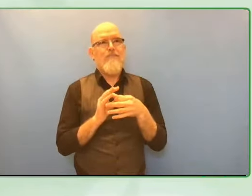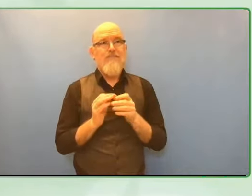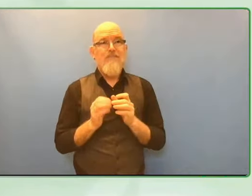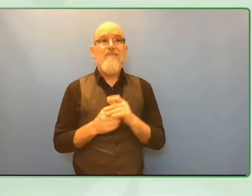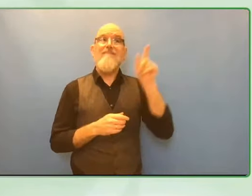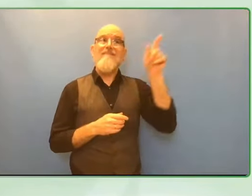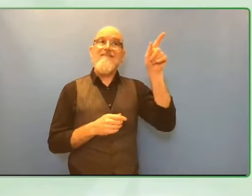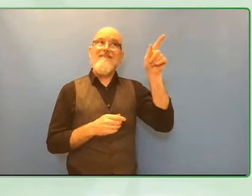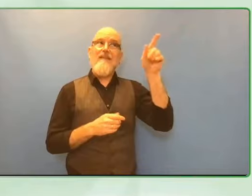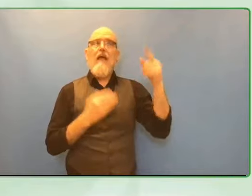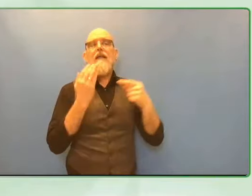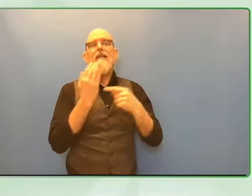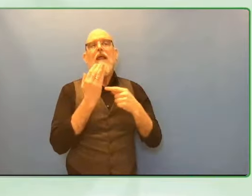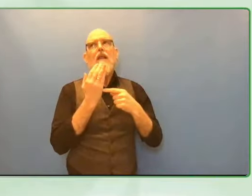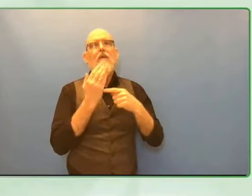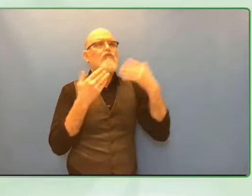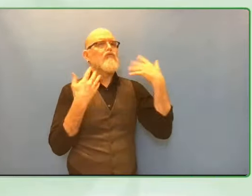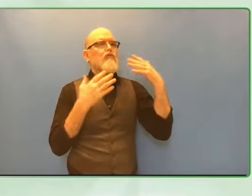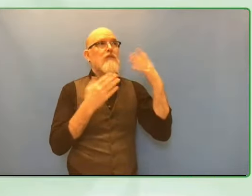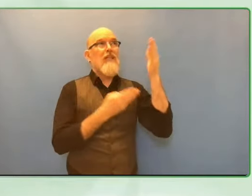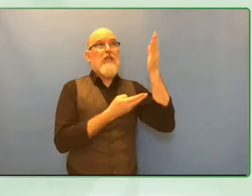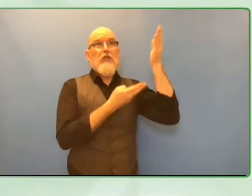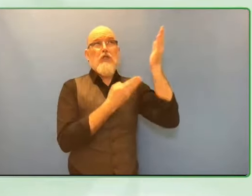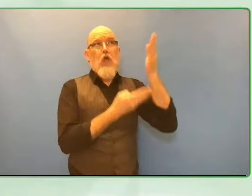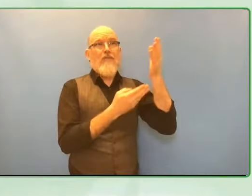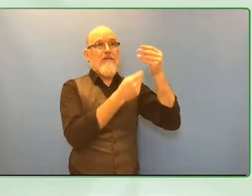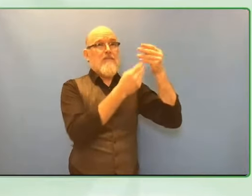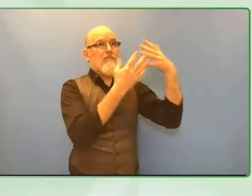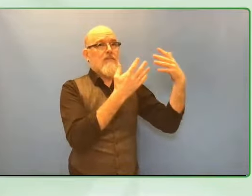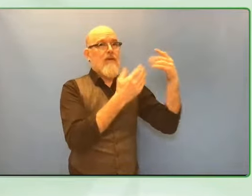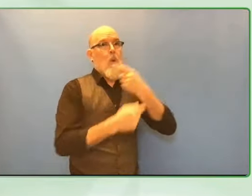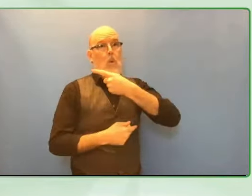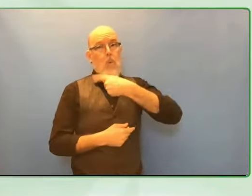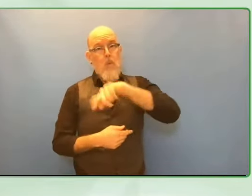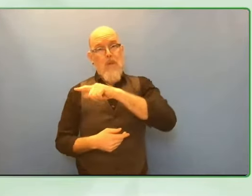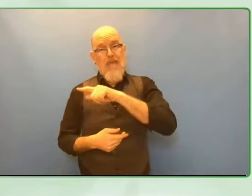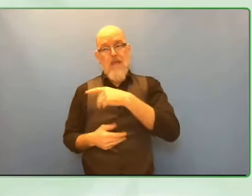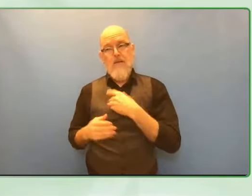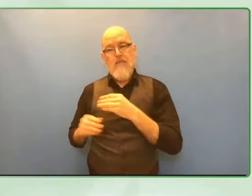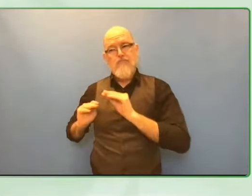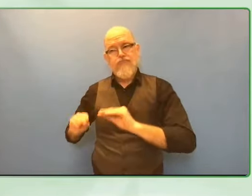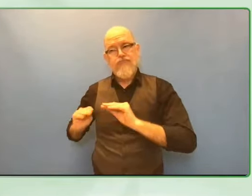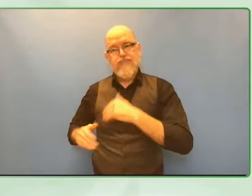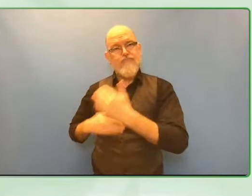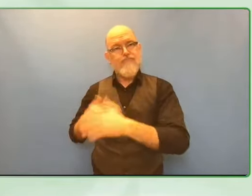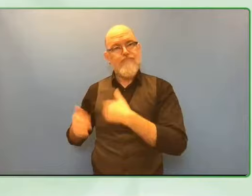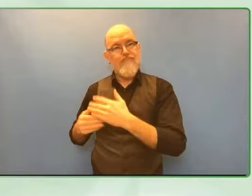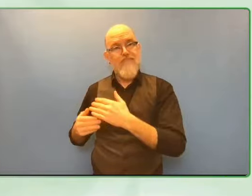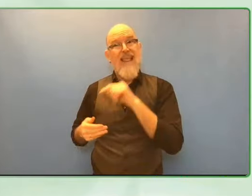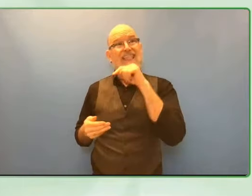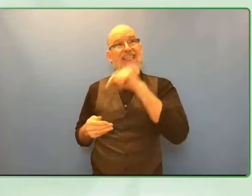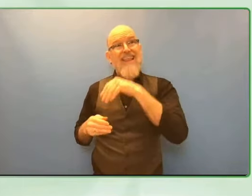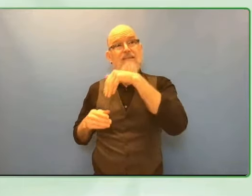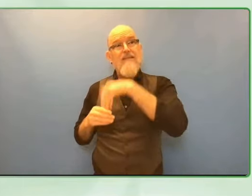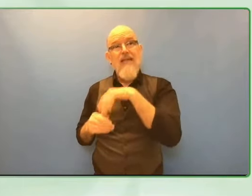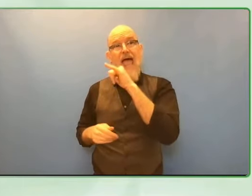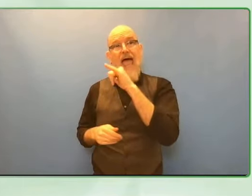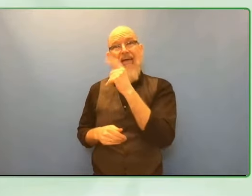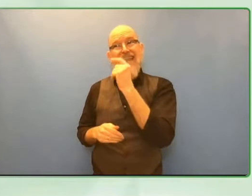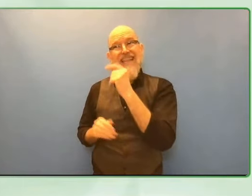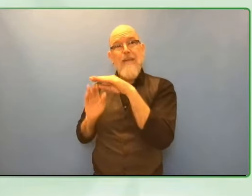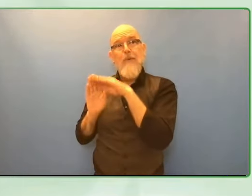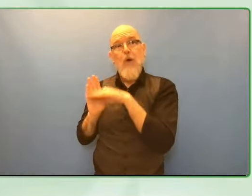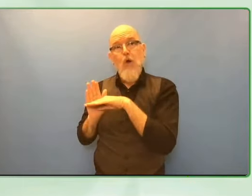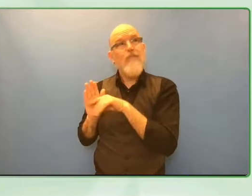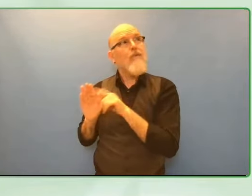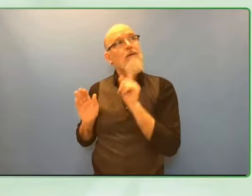services. And one of the top profile-based trainings is part of the Inclusive IT program as well. So